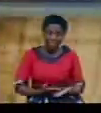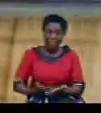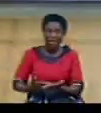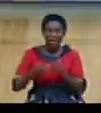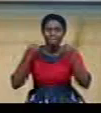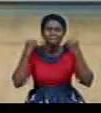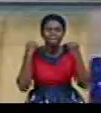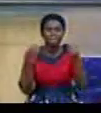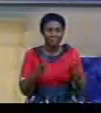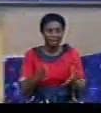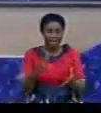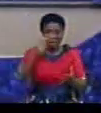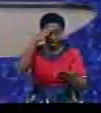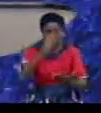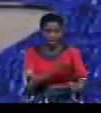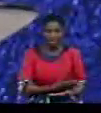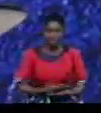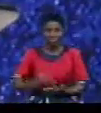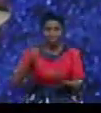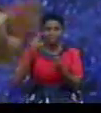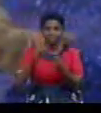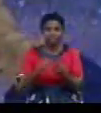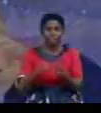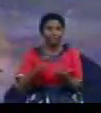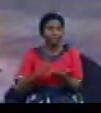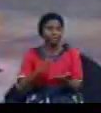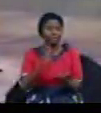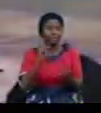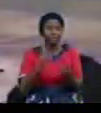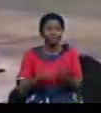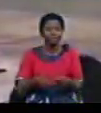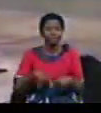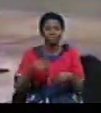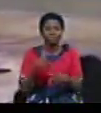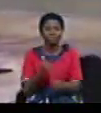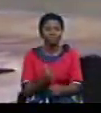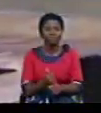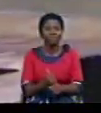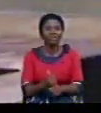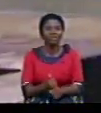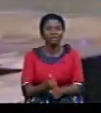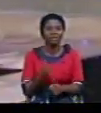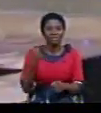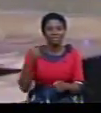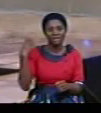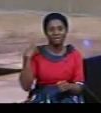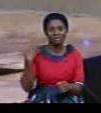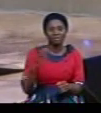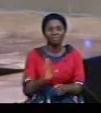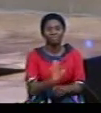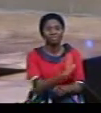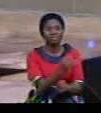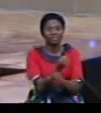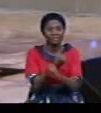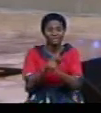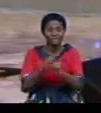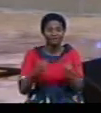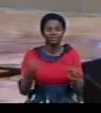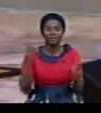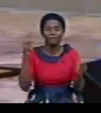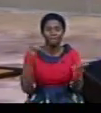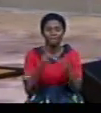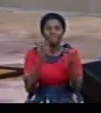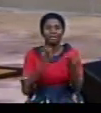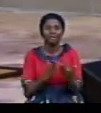to make the captain of their salvation perfect through sufferings. And then he tells